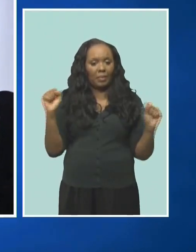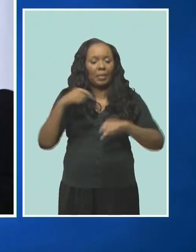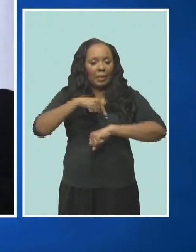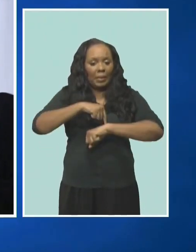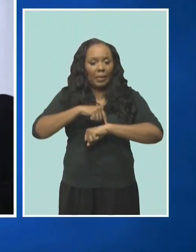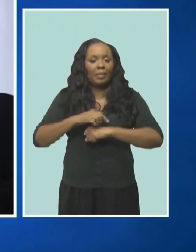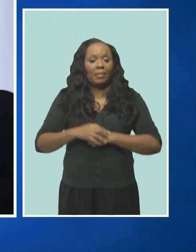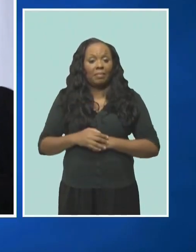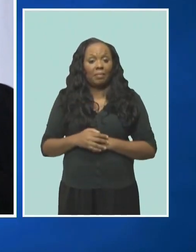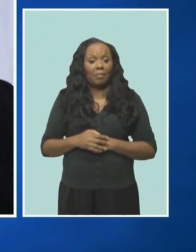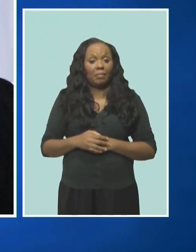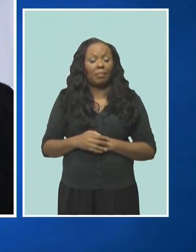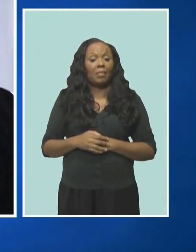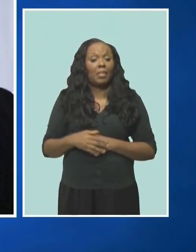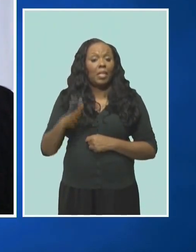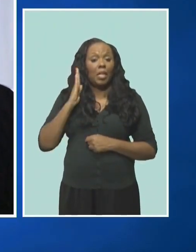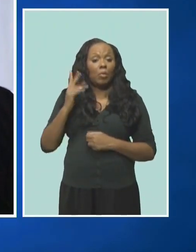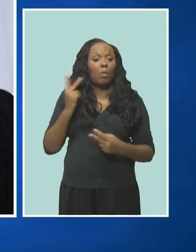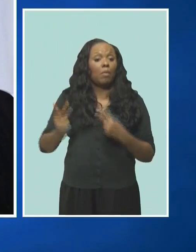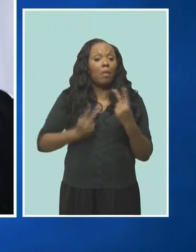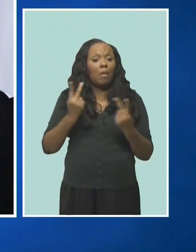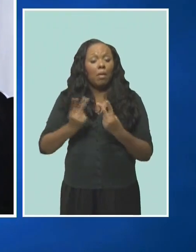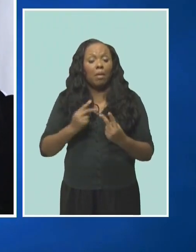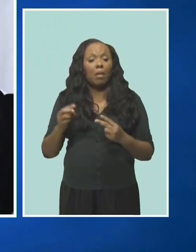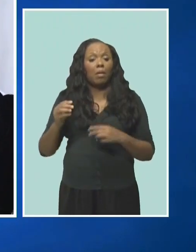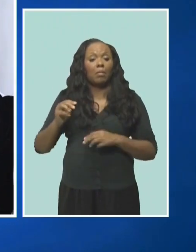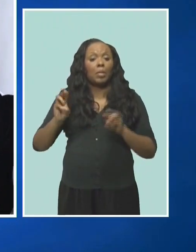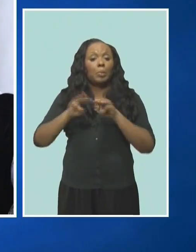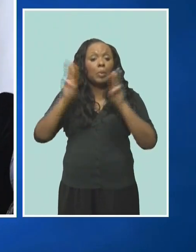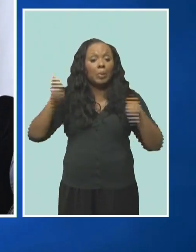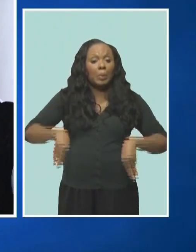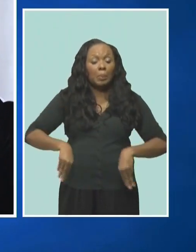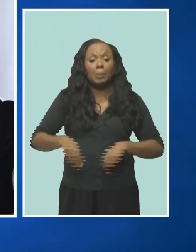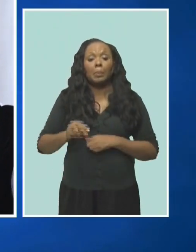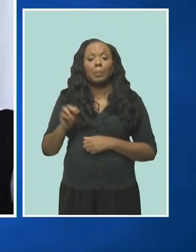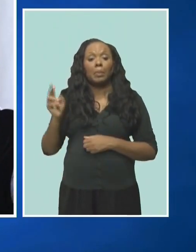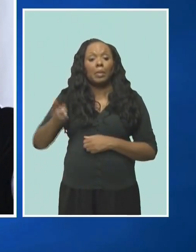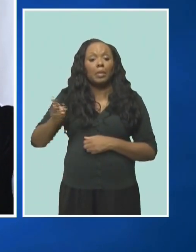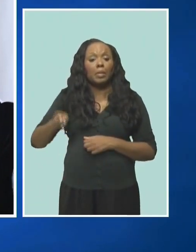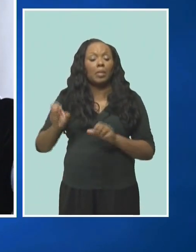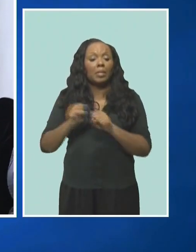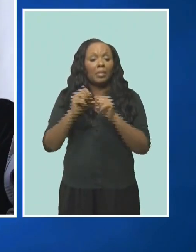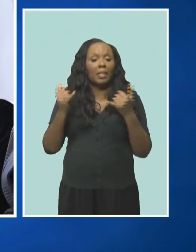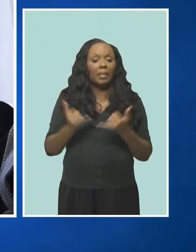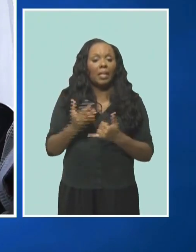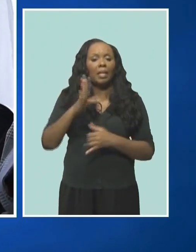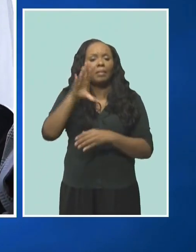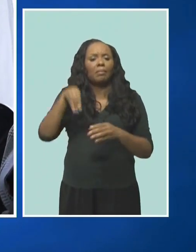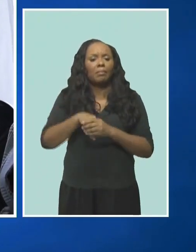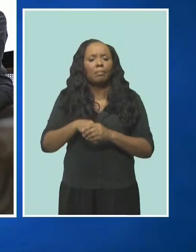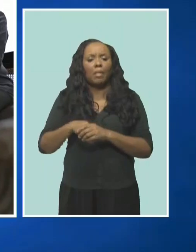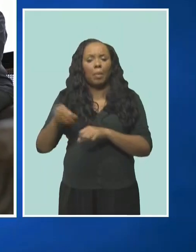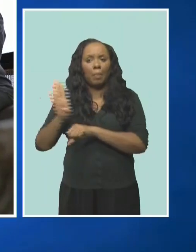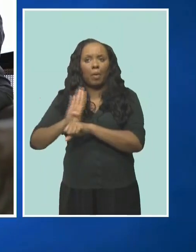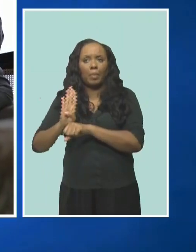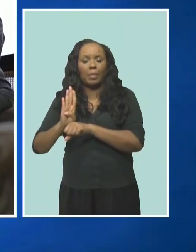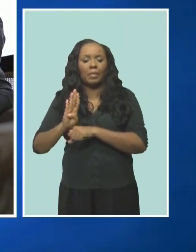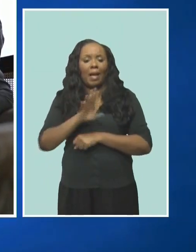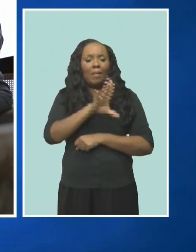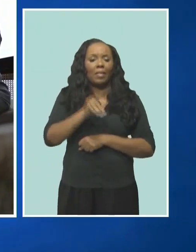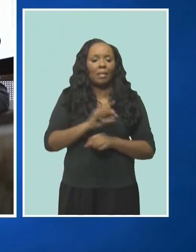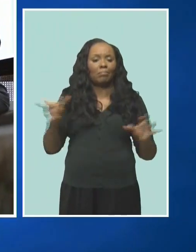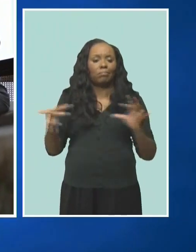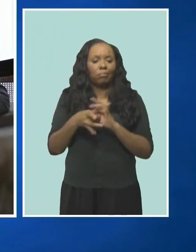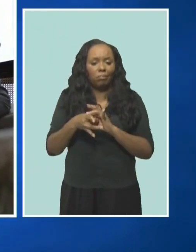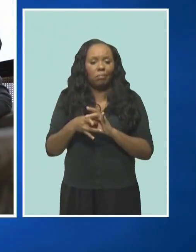While here, she will visit the Barbados Museum and Historical Society, where she will participate in a Barbados-Africa Connections